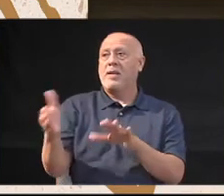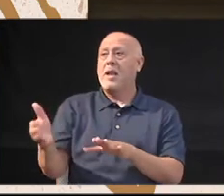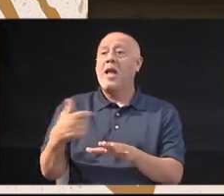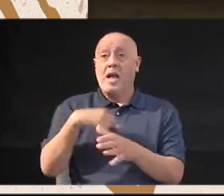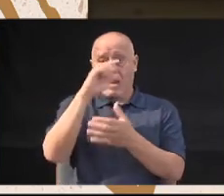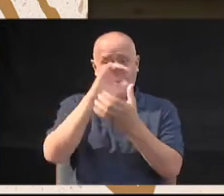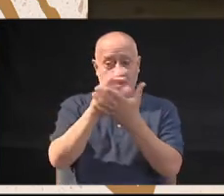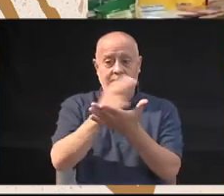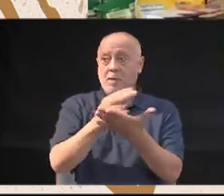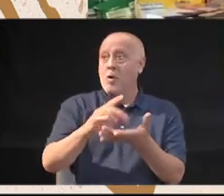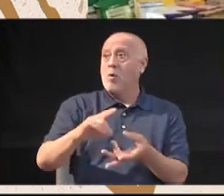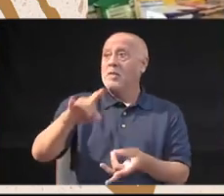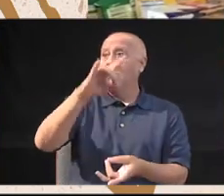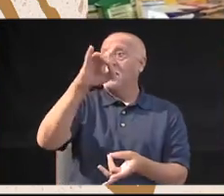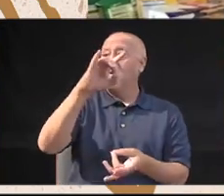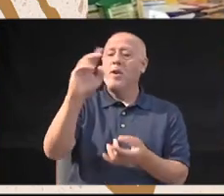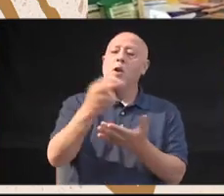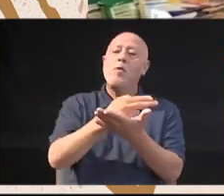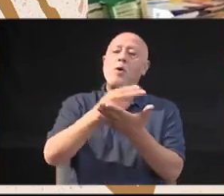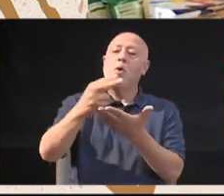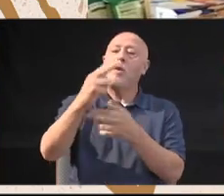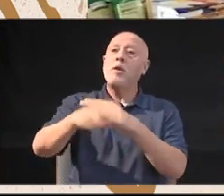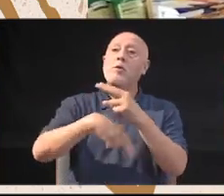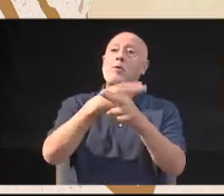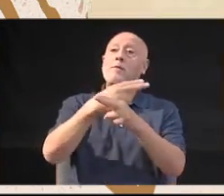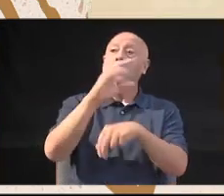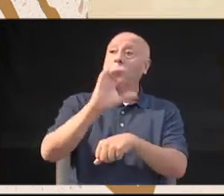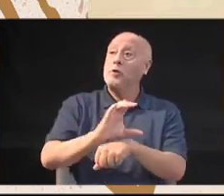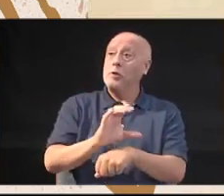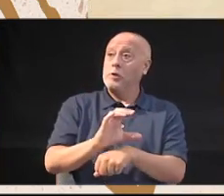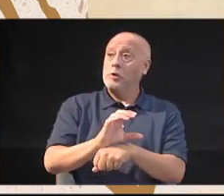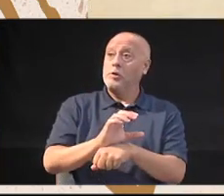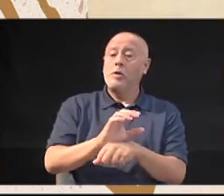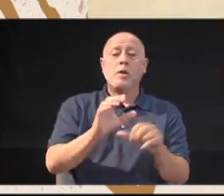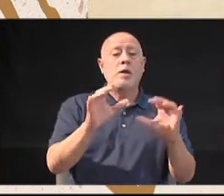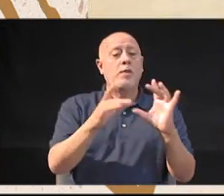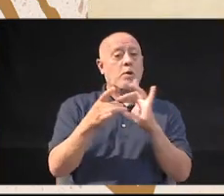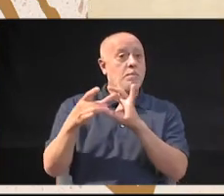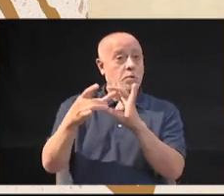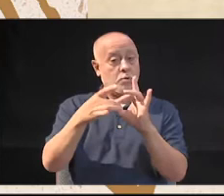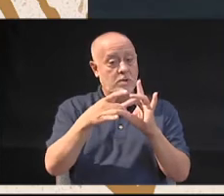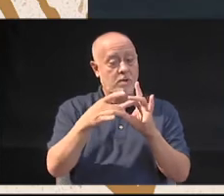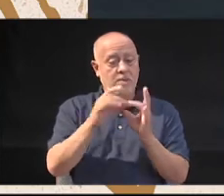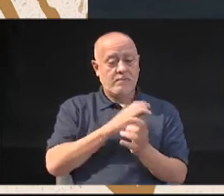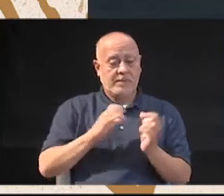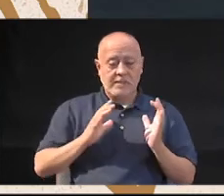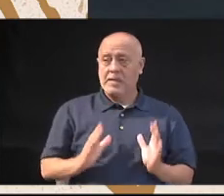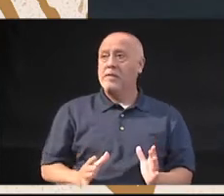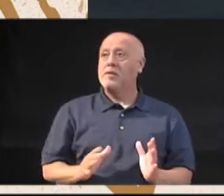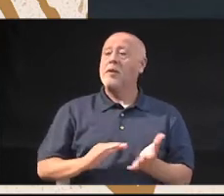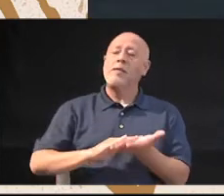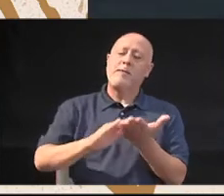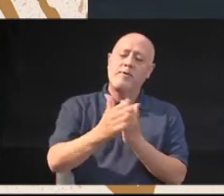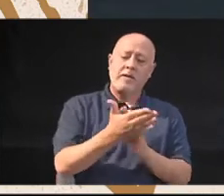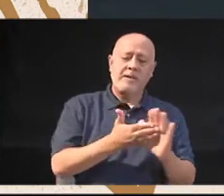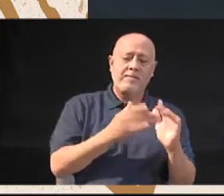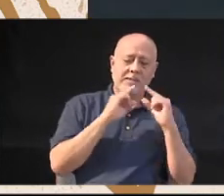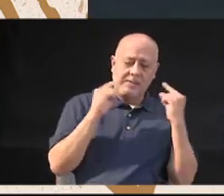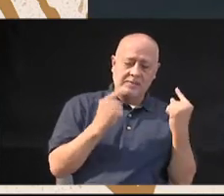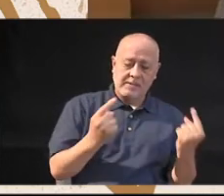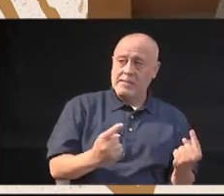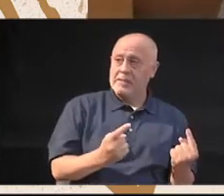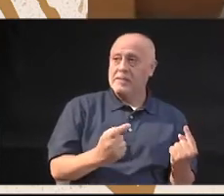believe in the Holy Spirit, the Holy Catholic Church, the communion of saints, the forgiveness of